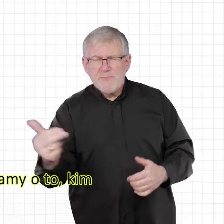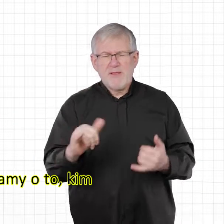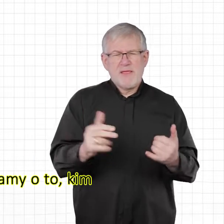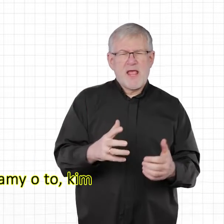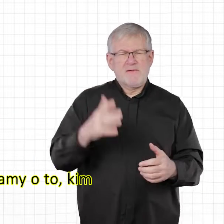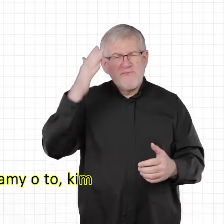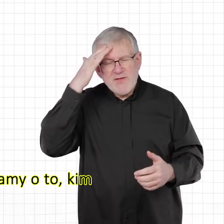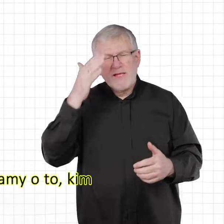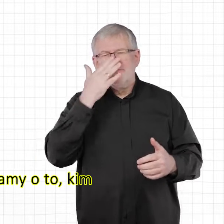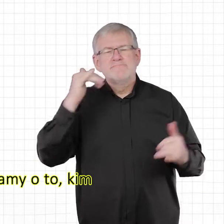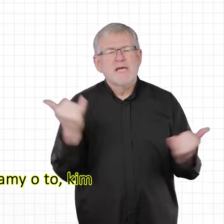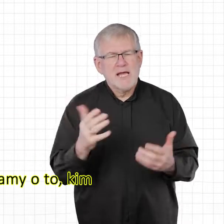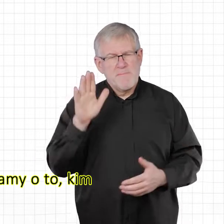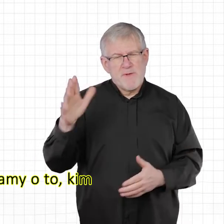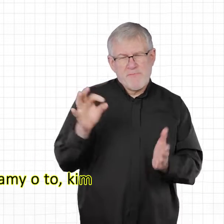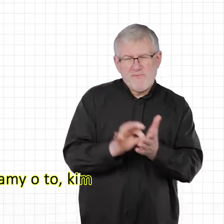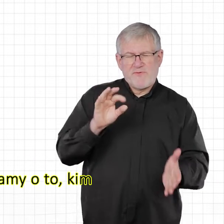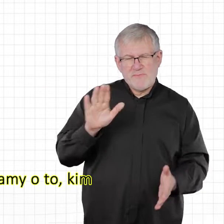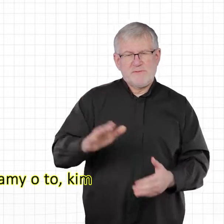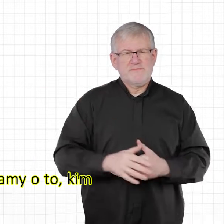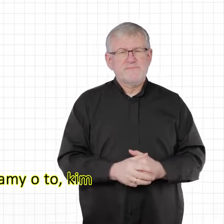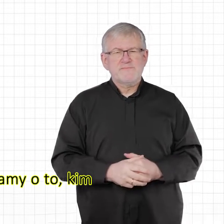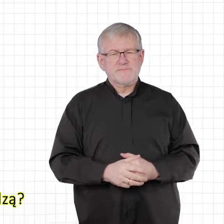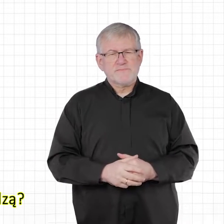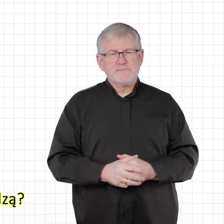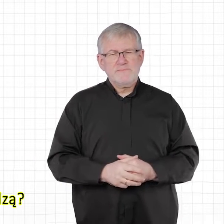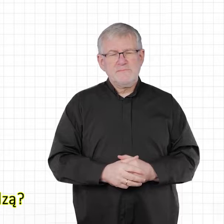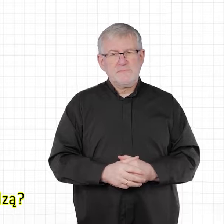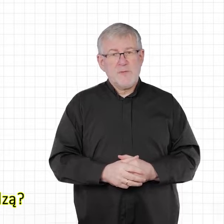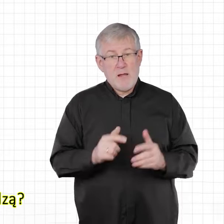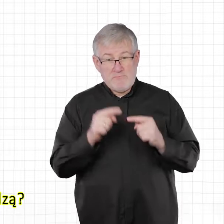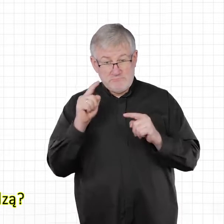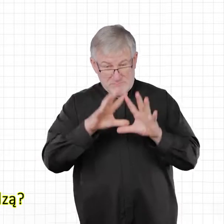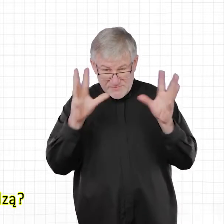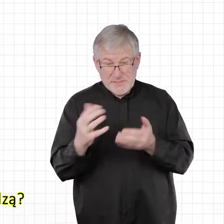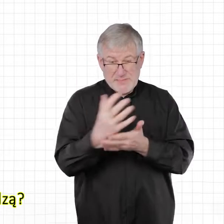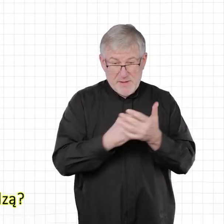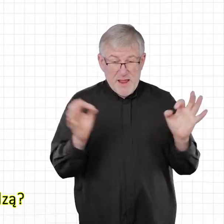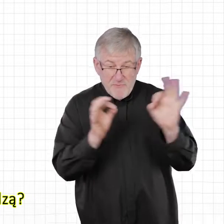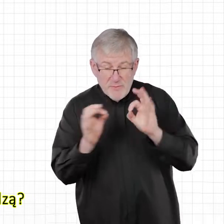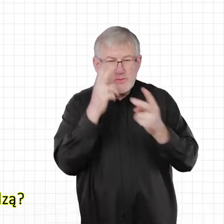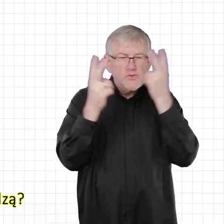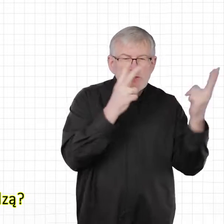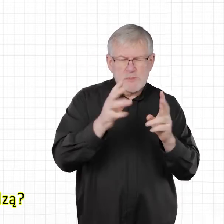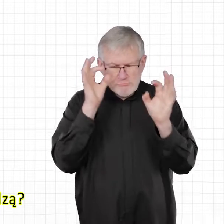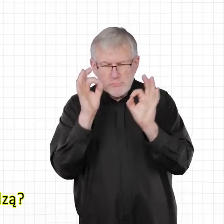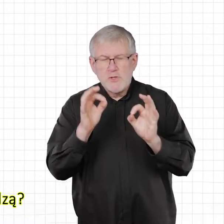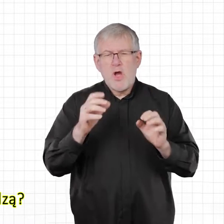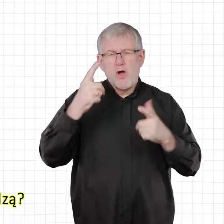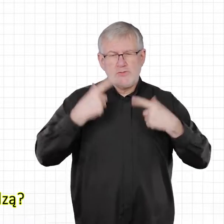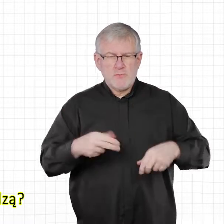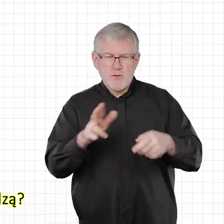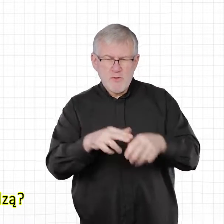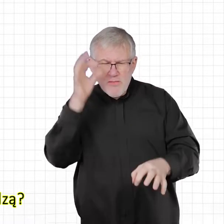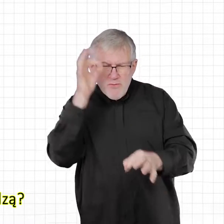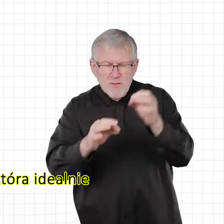to describe to us in as much detail as possible what kind of experience and expertise and knowledge